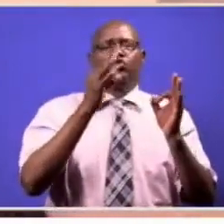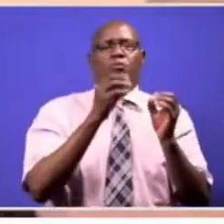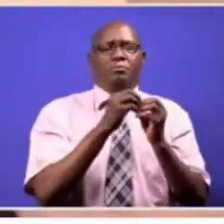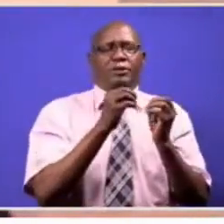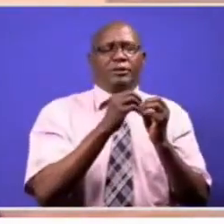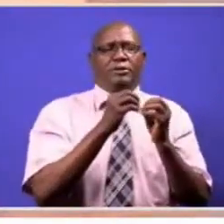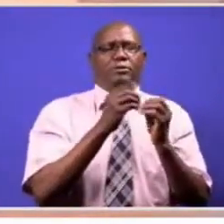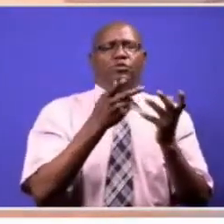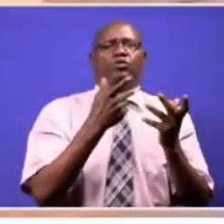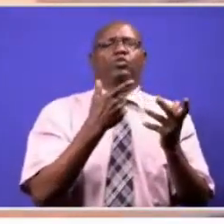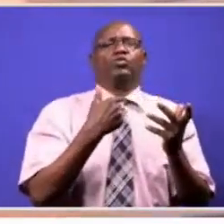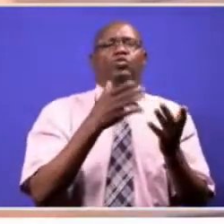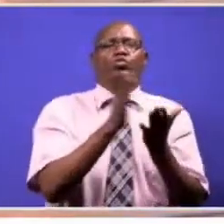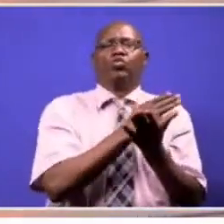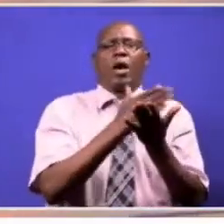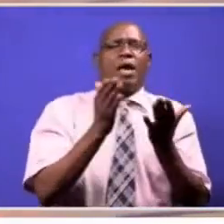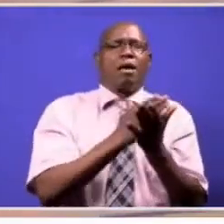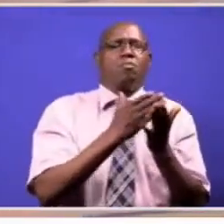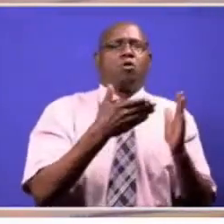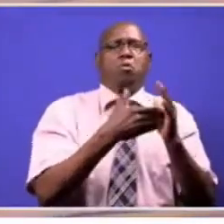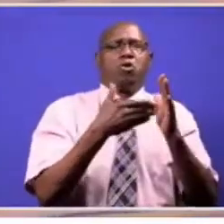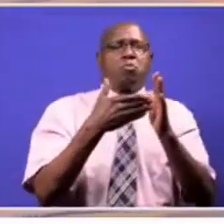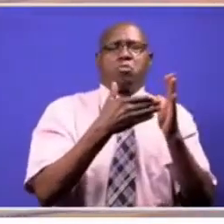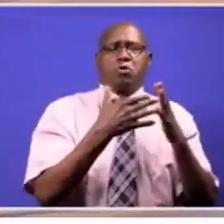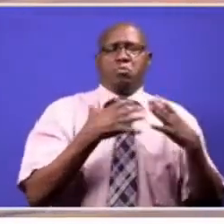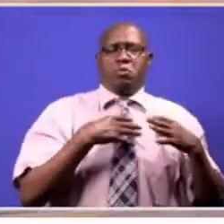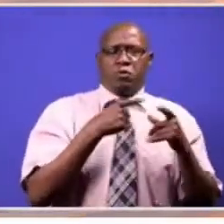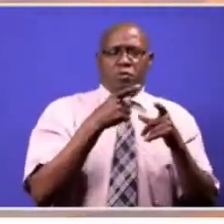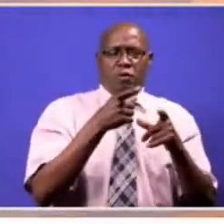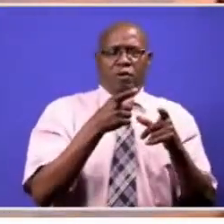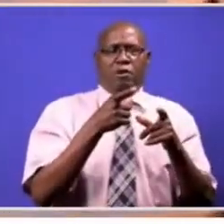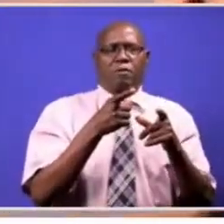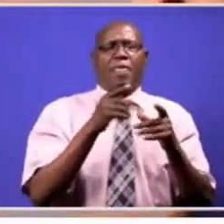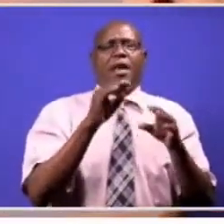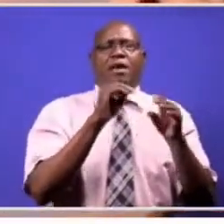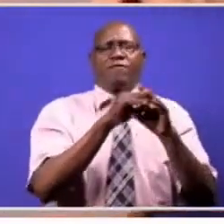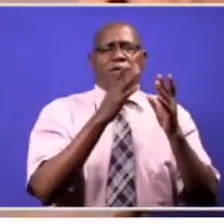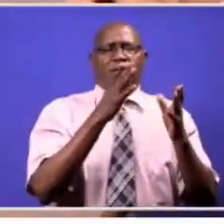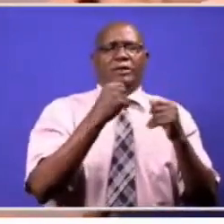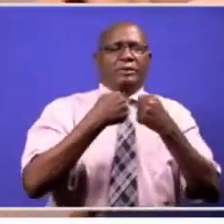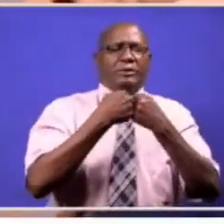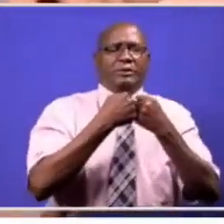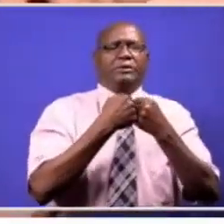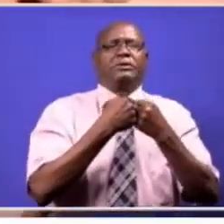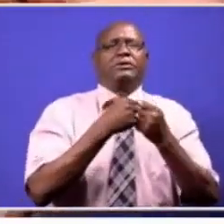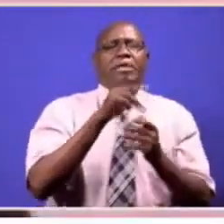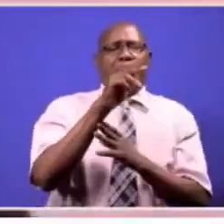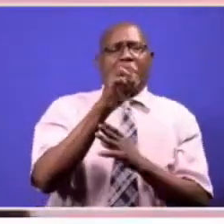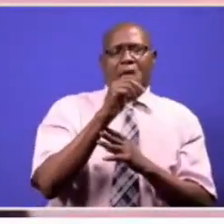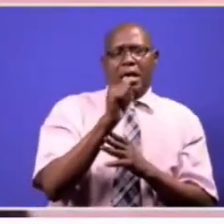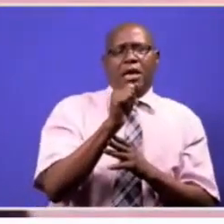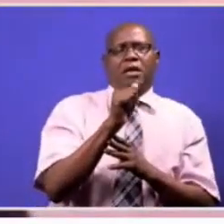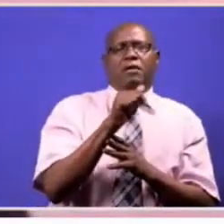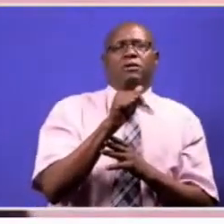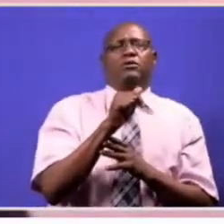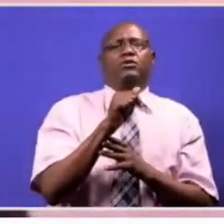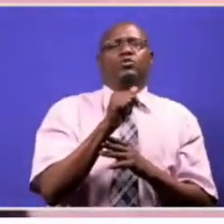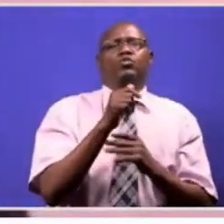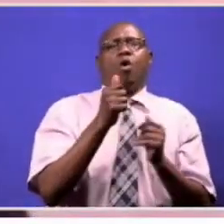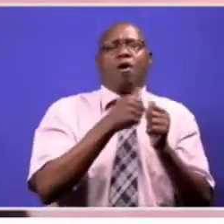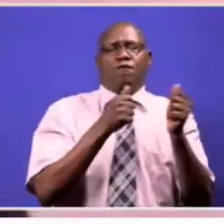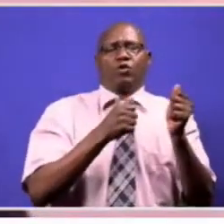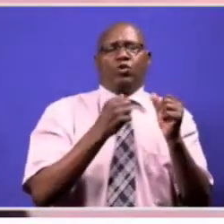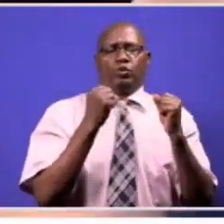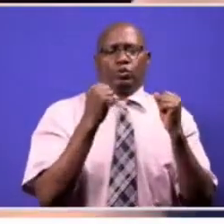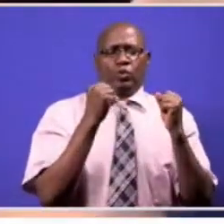cut bureaucracy and red tape while dealing with Kenyans and investors challenging the Kenya Revenue Authority to avoid strong tactics